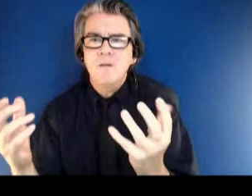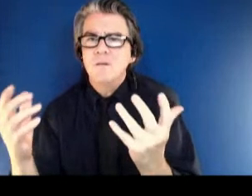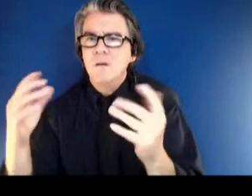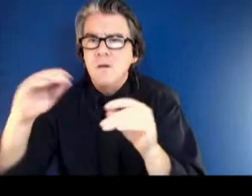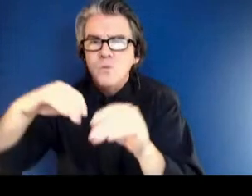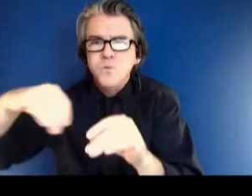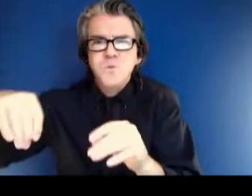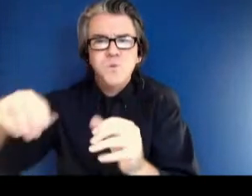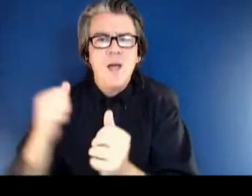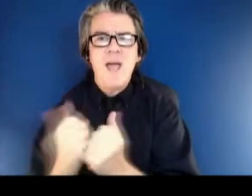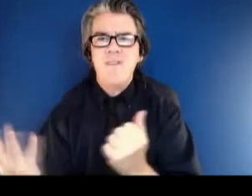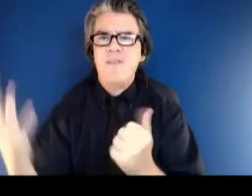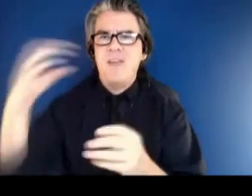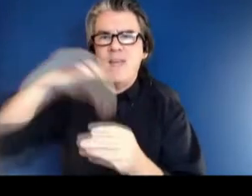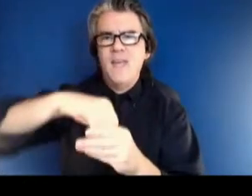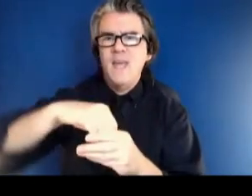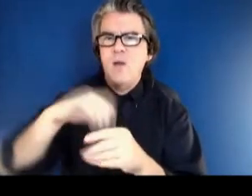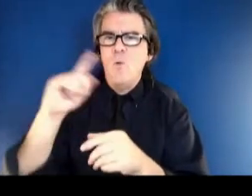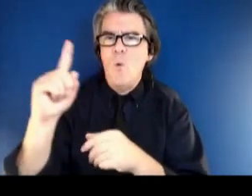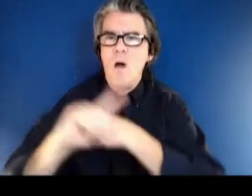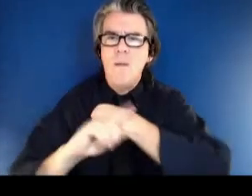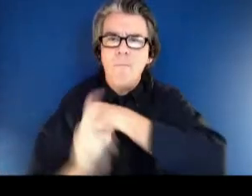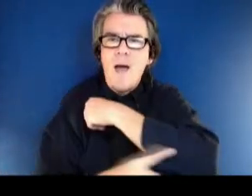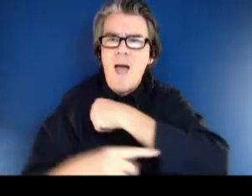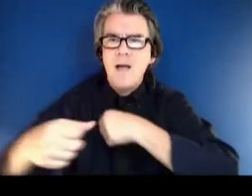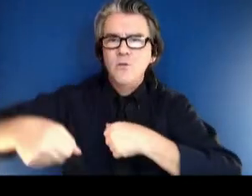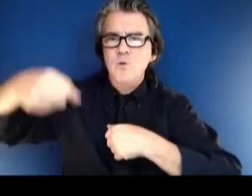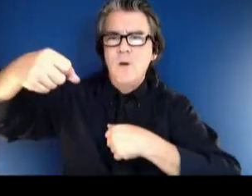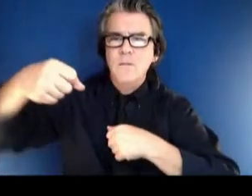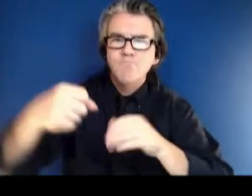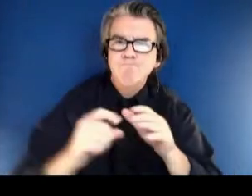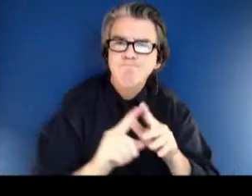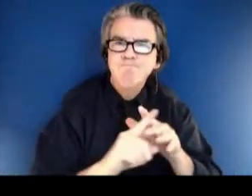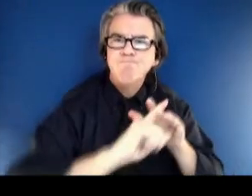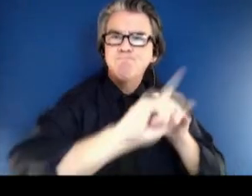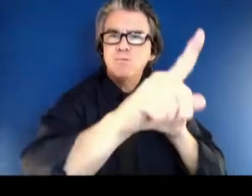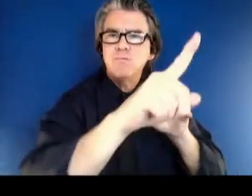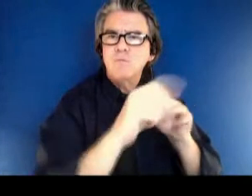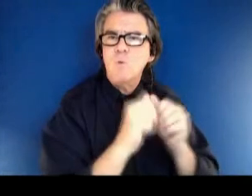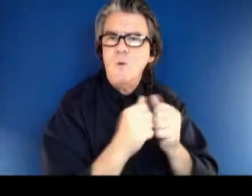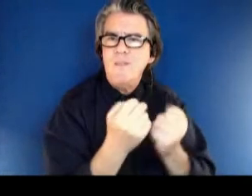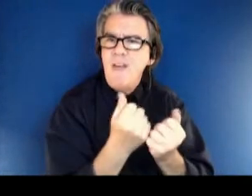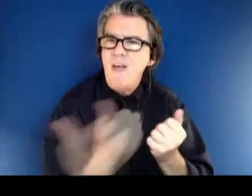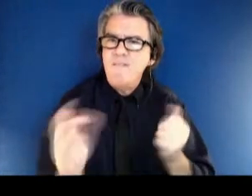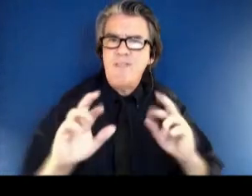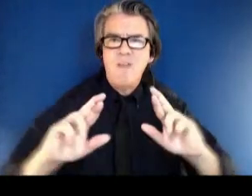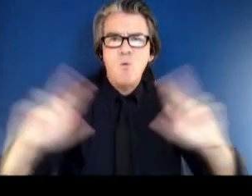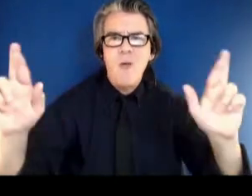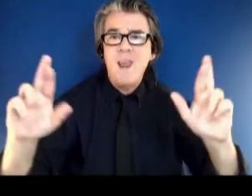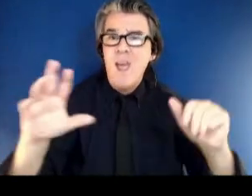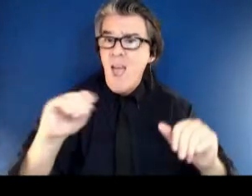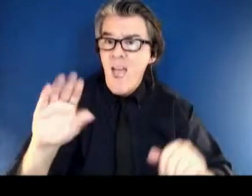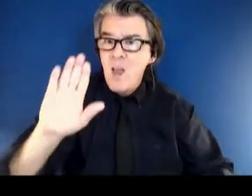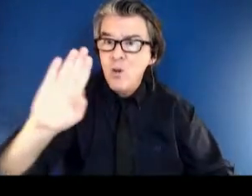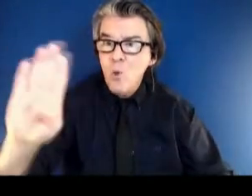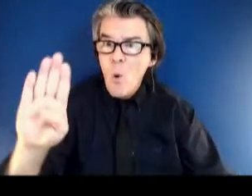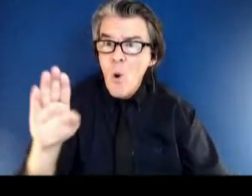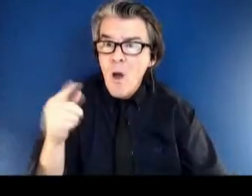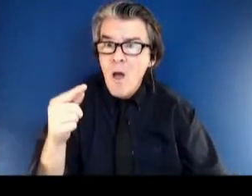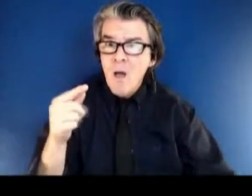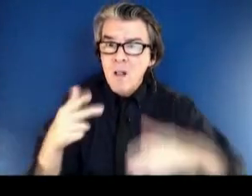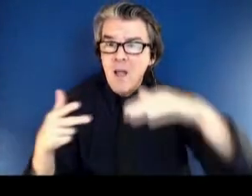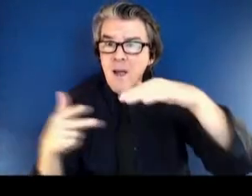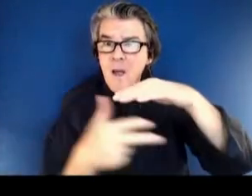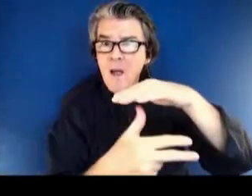pge.com/PSPS updates. So I'll close by thanking all of you for your patience and your understanding with this potential PSPS